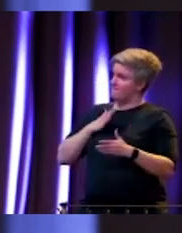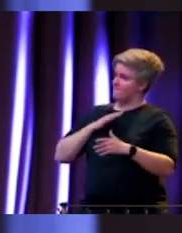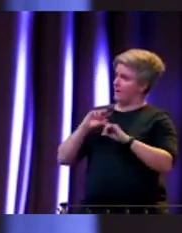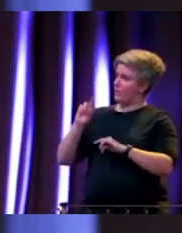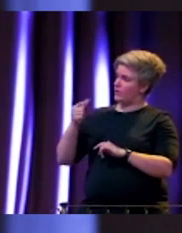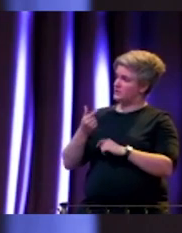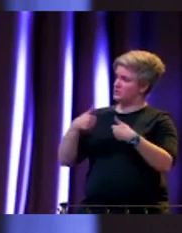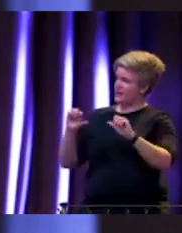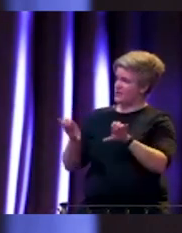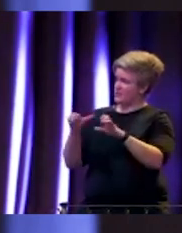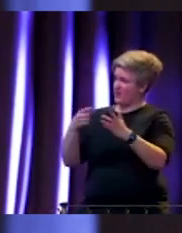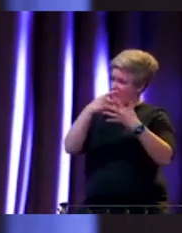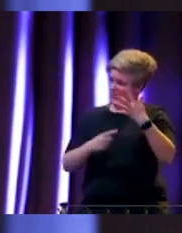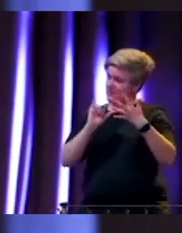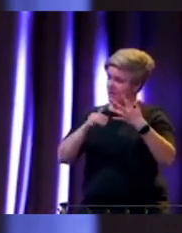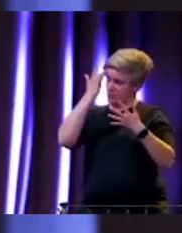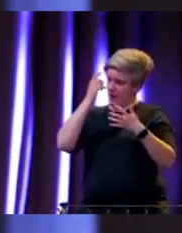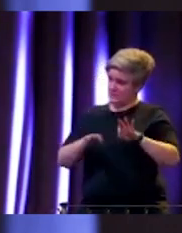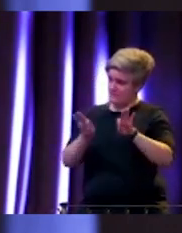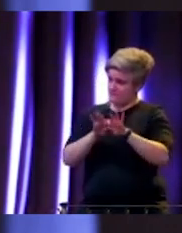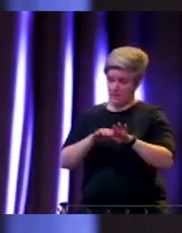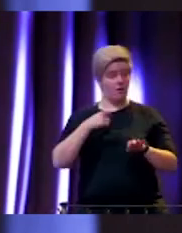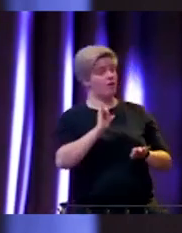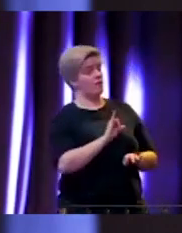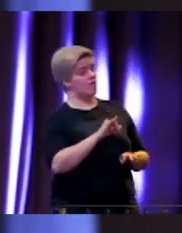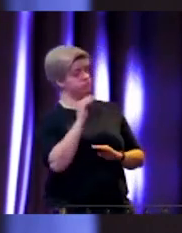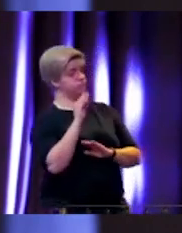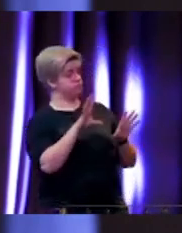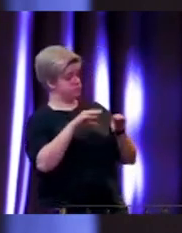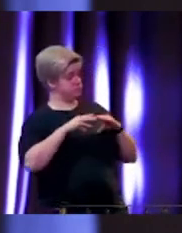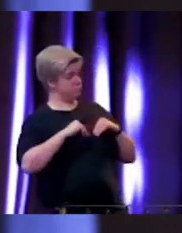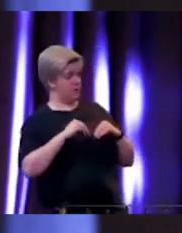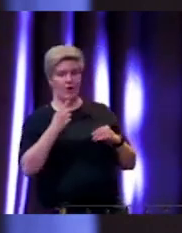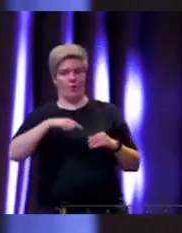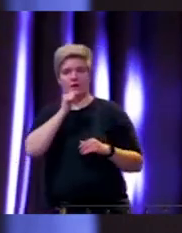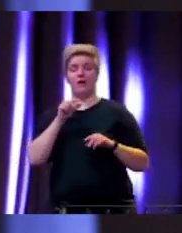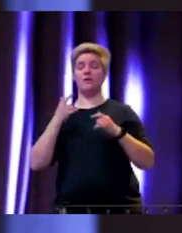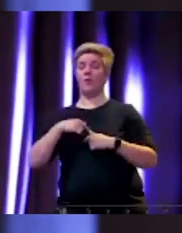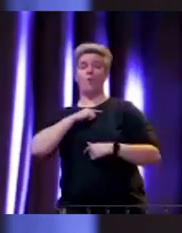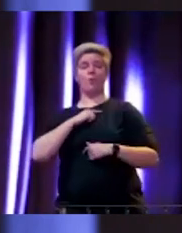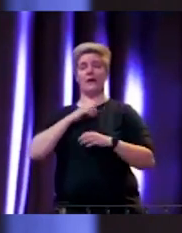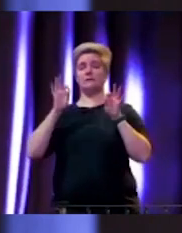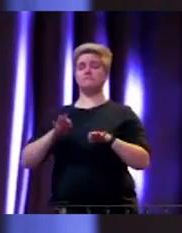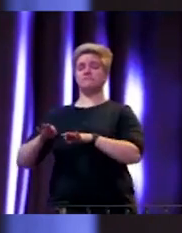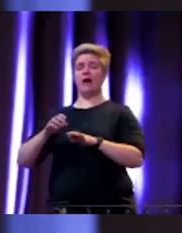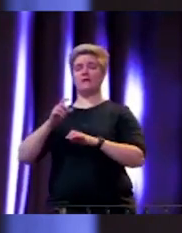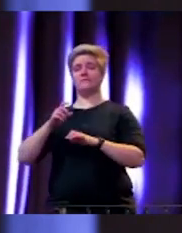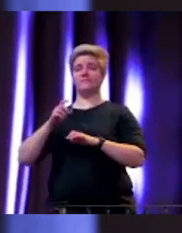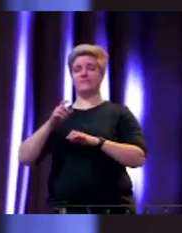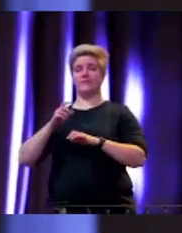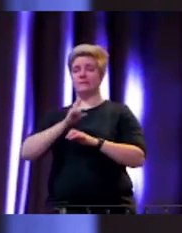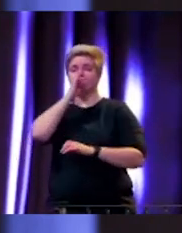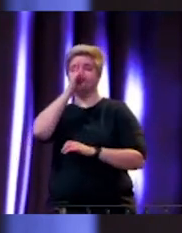sit here on our high horse and be like, well, this is the ivory tower of philanthropy. We will only like look at this through like the capital A